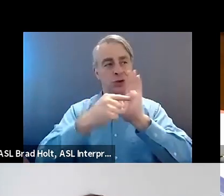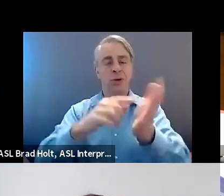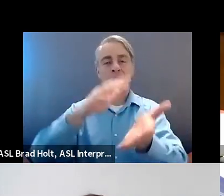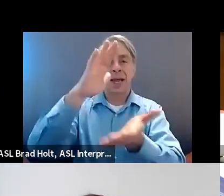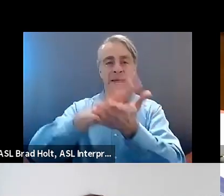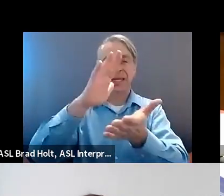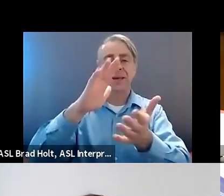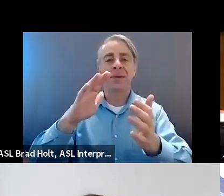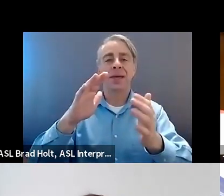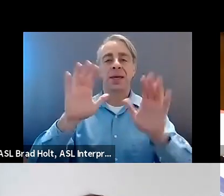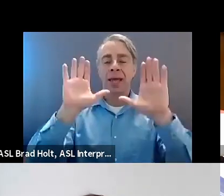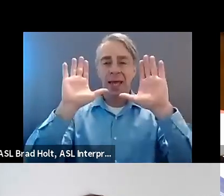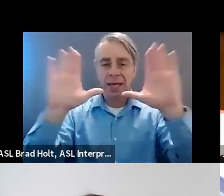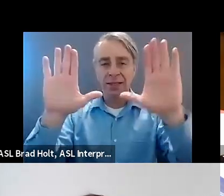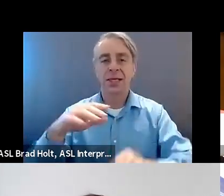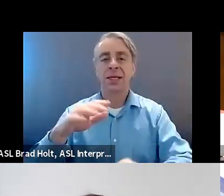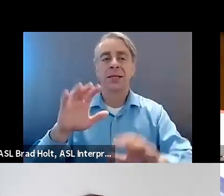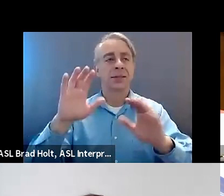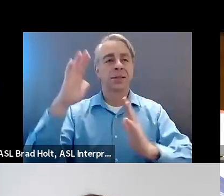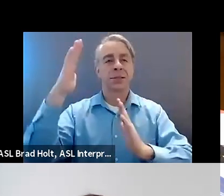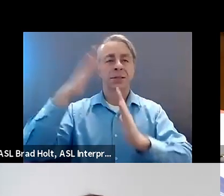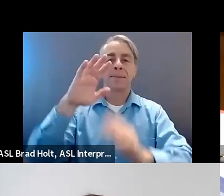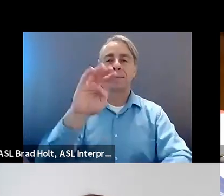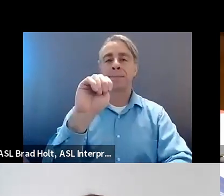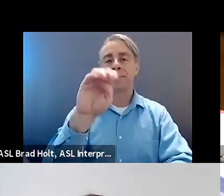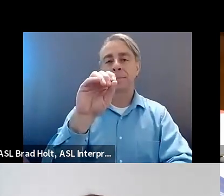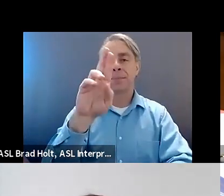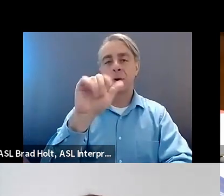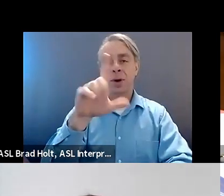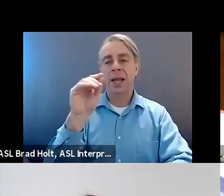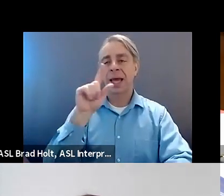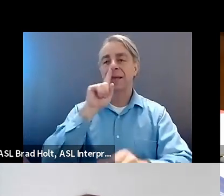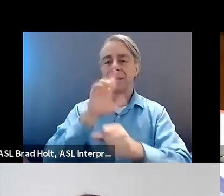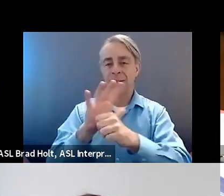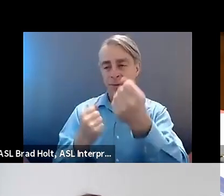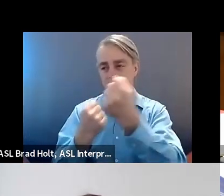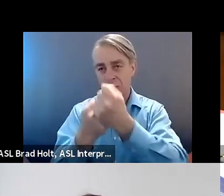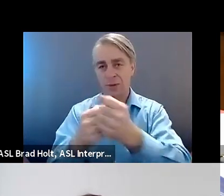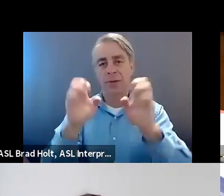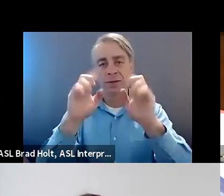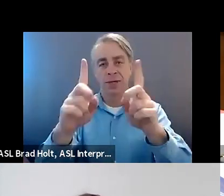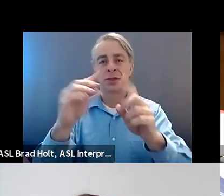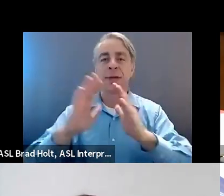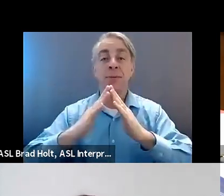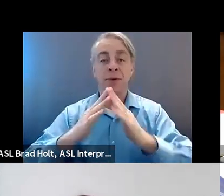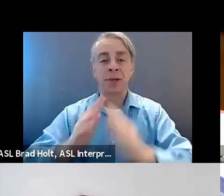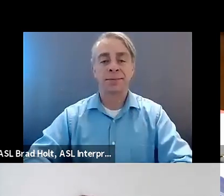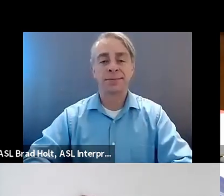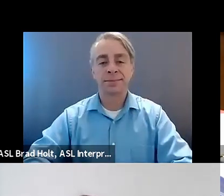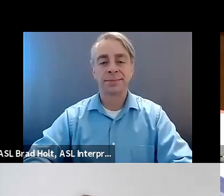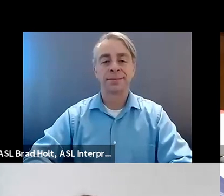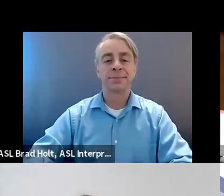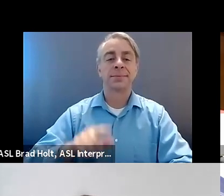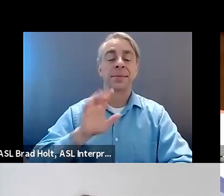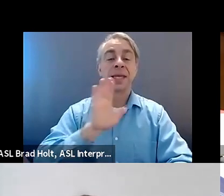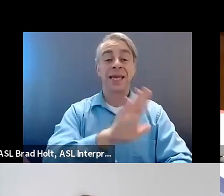moral grounding, and commitment to community. Dr. Susan G. and Edmund Gordon's children established, and I never pronounce